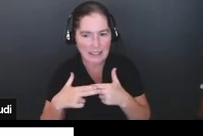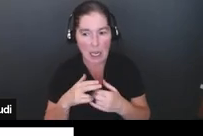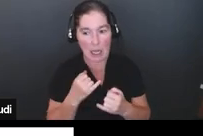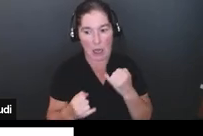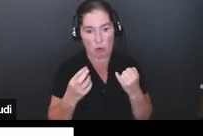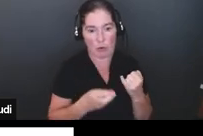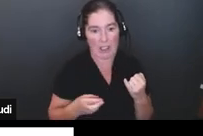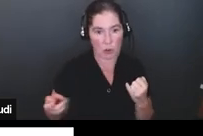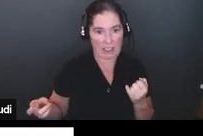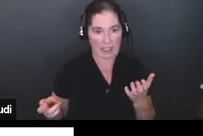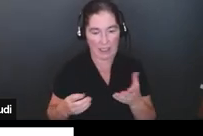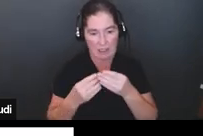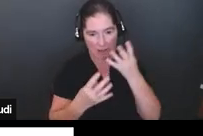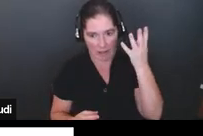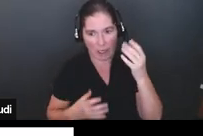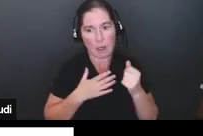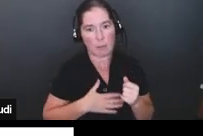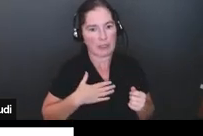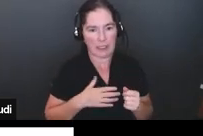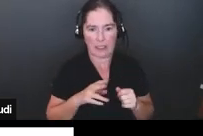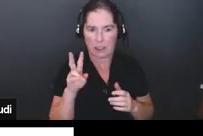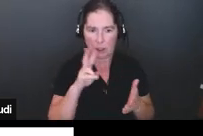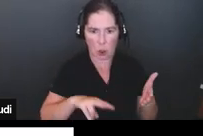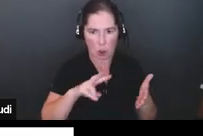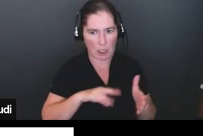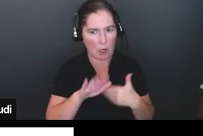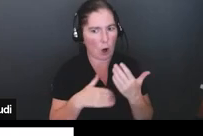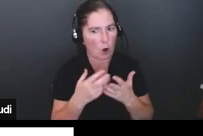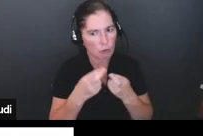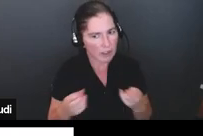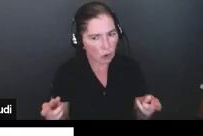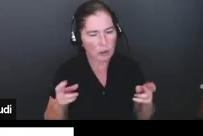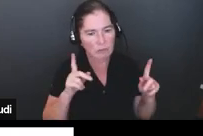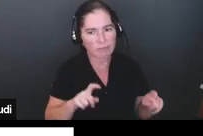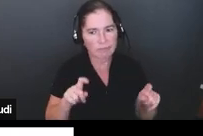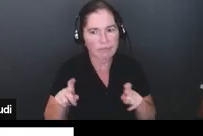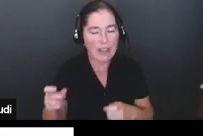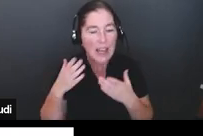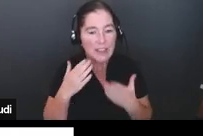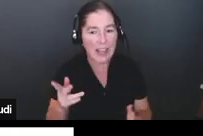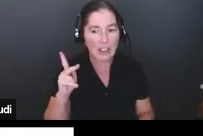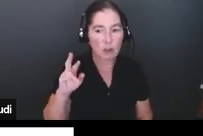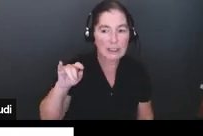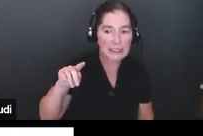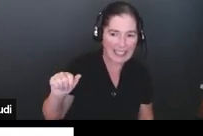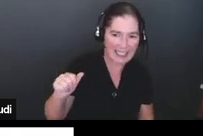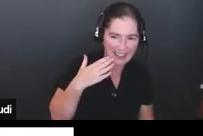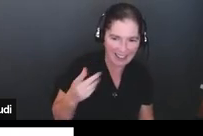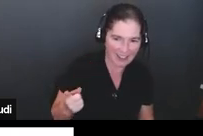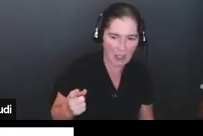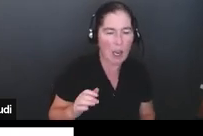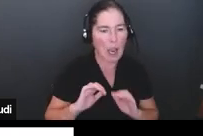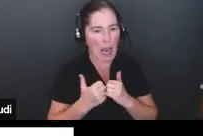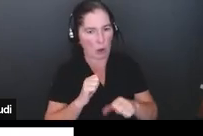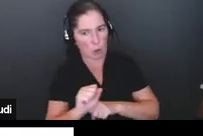slides. I encourage you and invite you to take a dive into any of those resources. Thank you, Christina, for how to do things in Teams